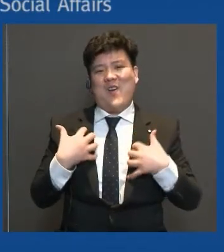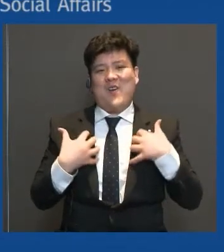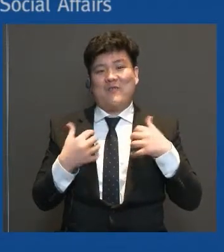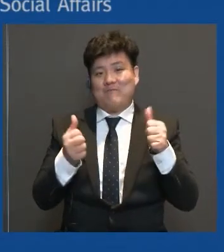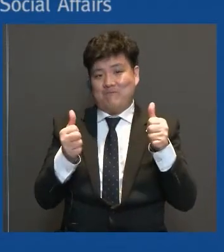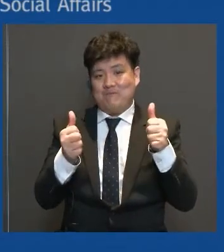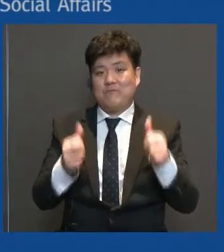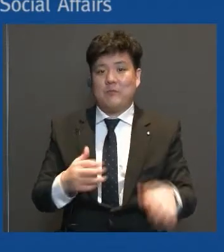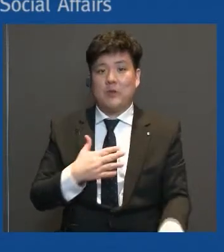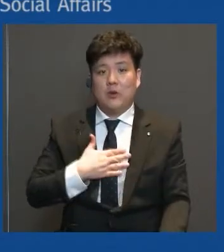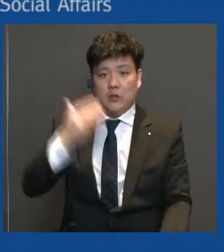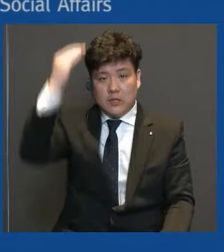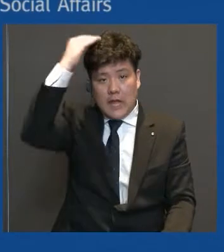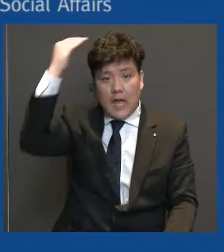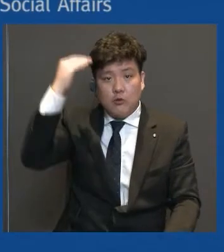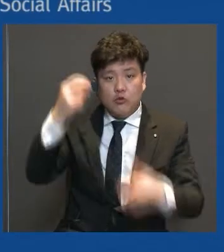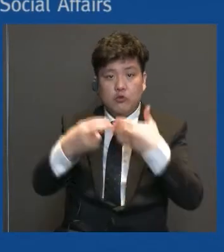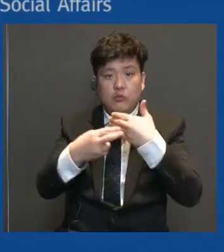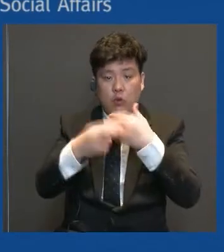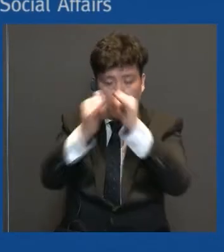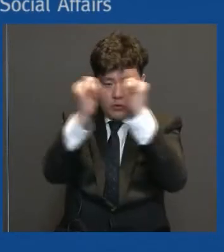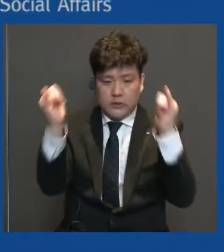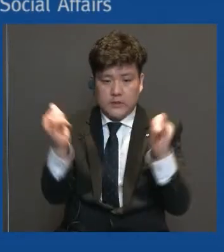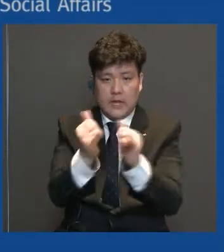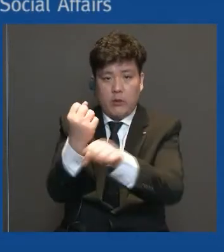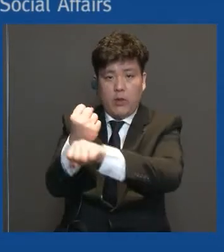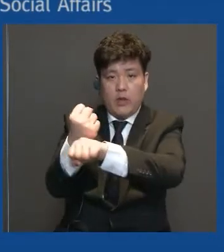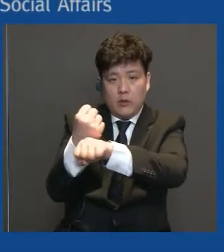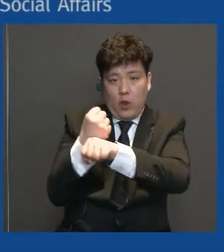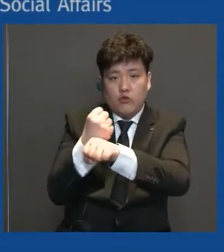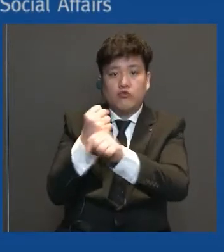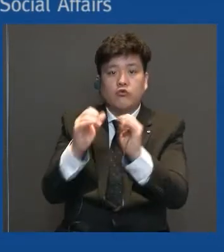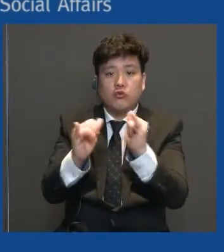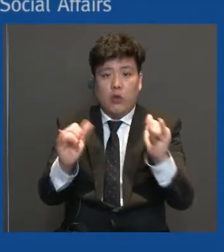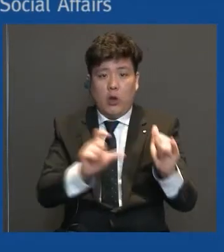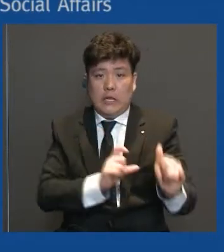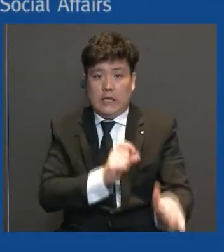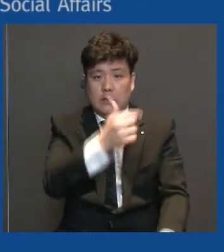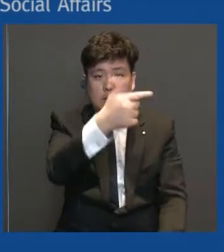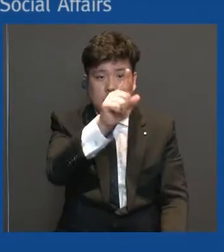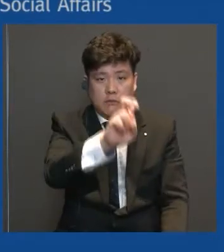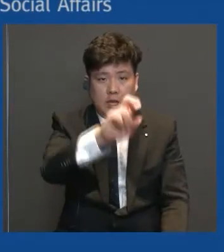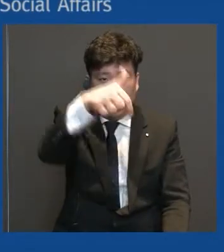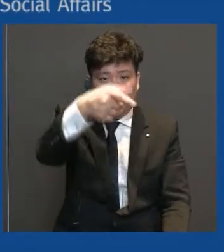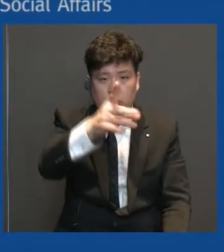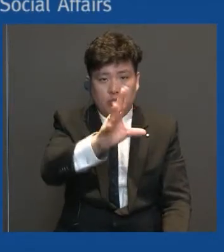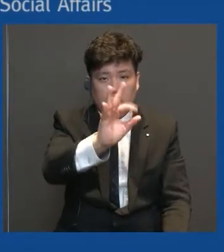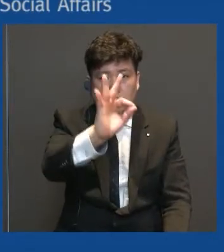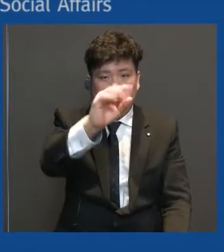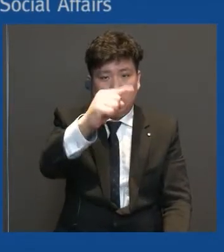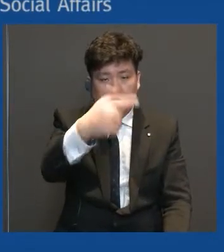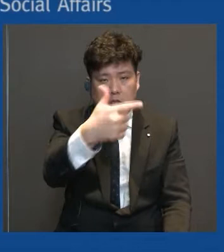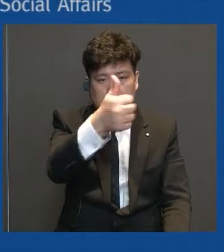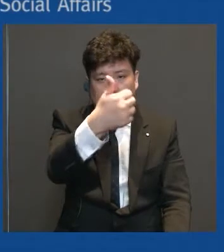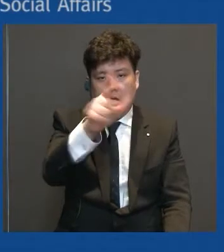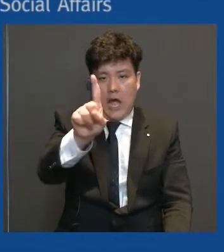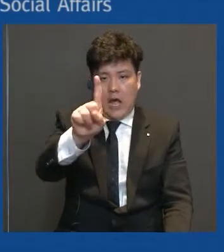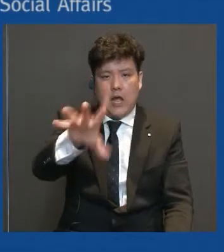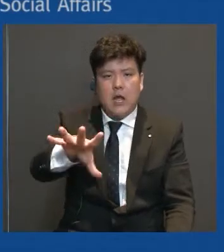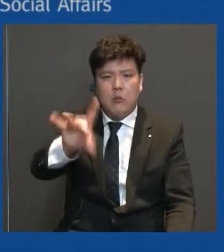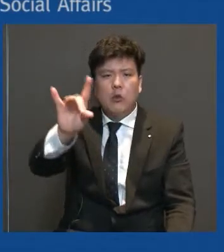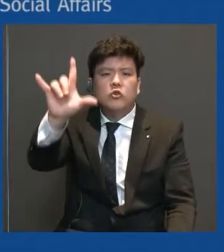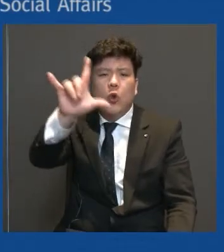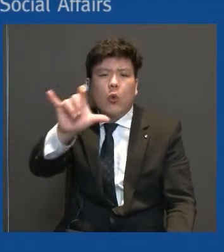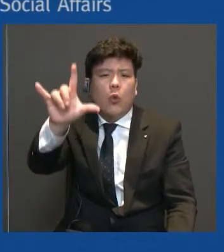and Social Affairs. First, I would like to present briefly about the COVID-19 and its impact